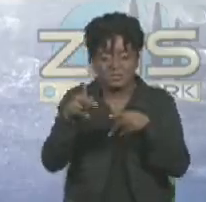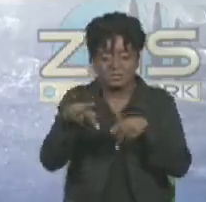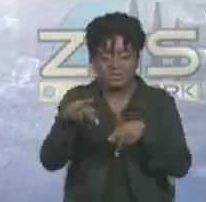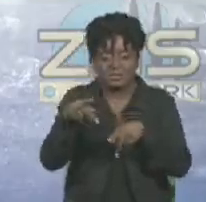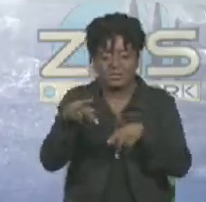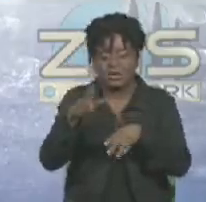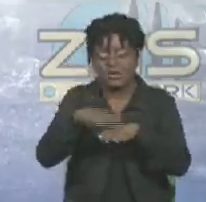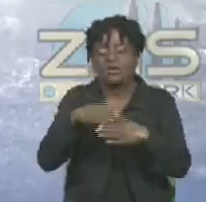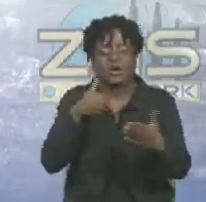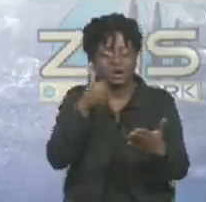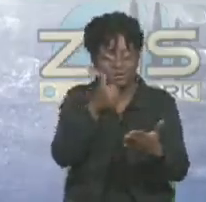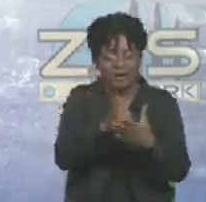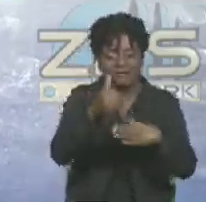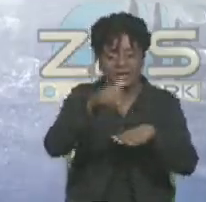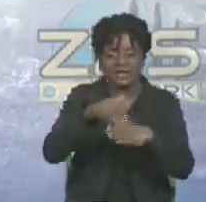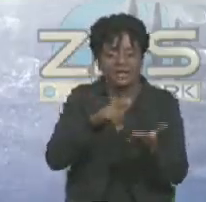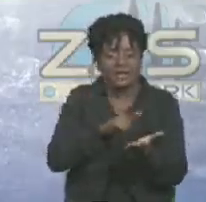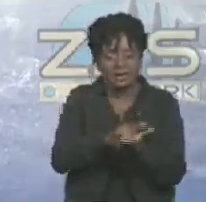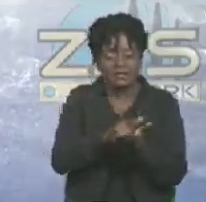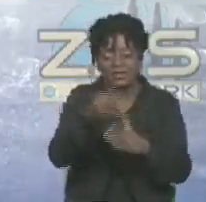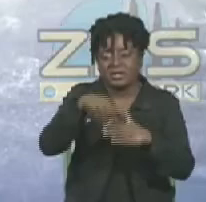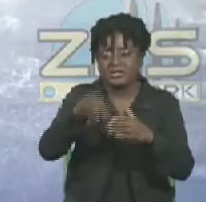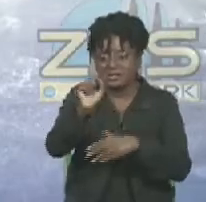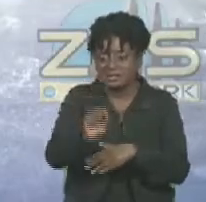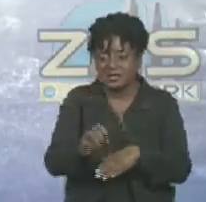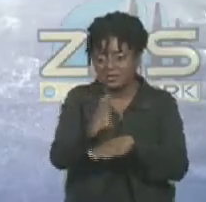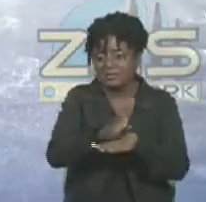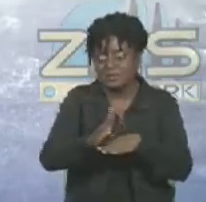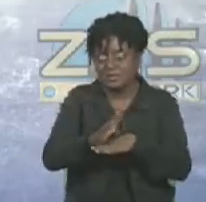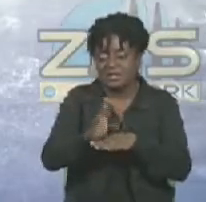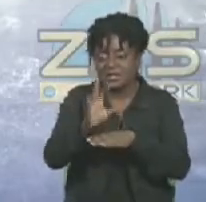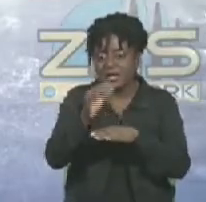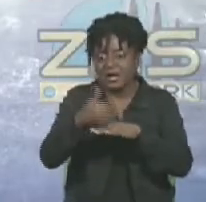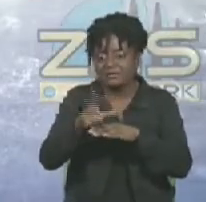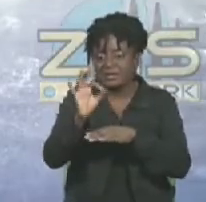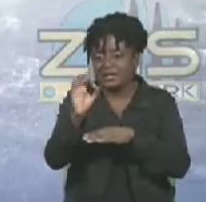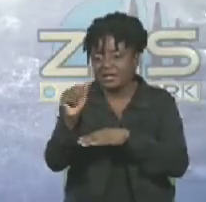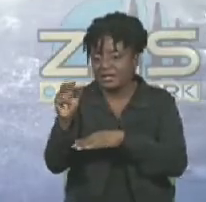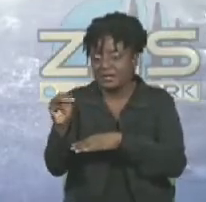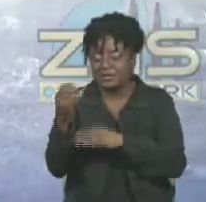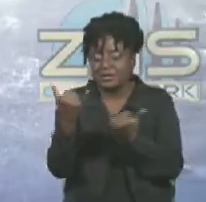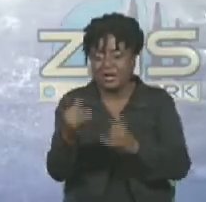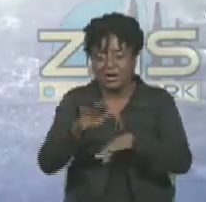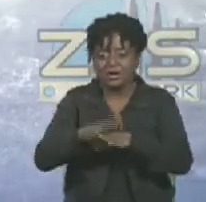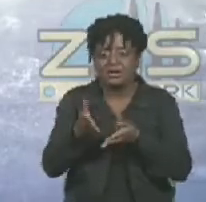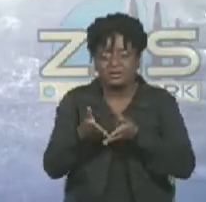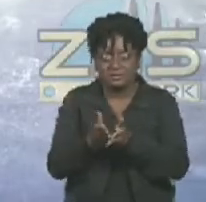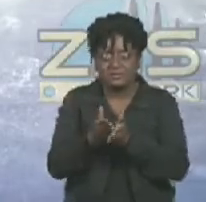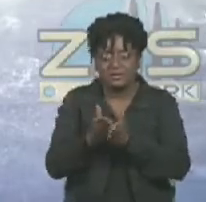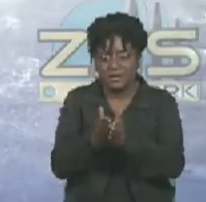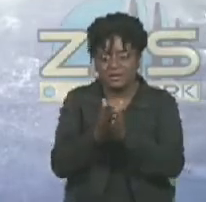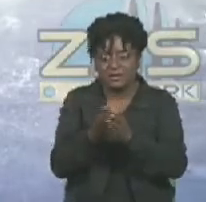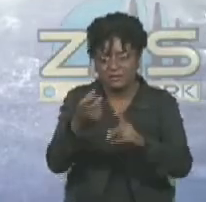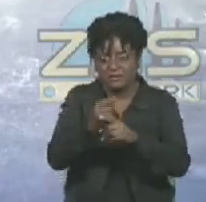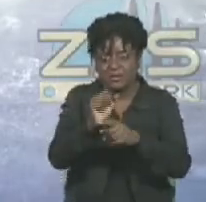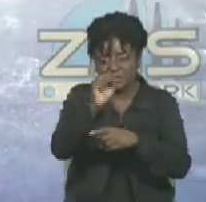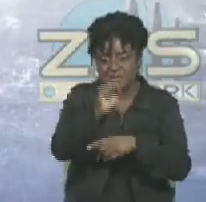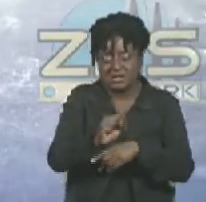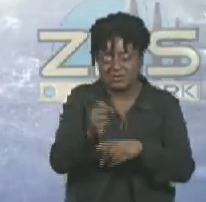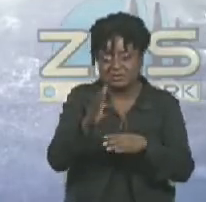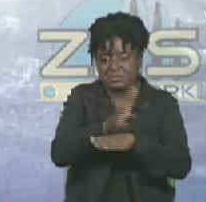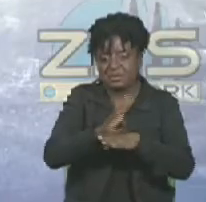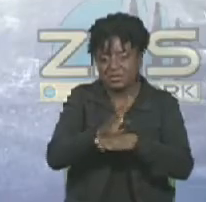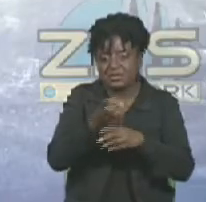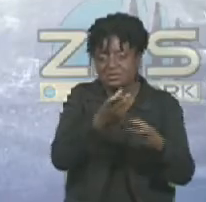Bimini International Airport in South Bimini right after 9 o'clock Monday morning. We're now on the ferry from South Bimini traveling to North Bimini, where we